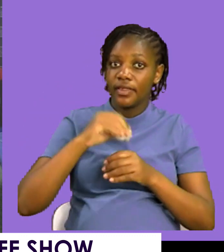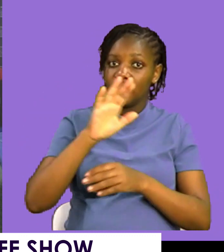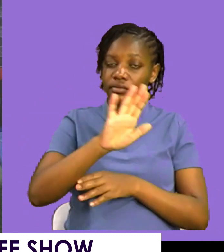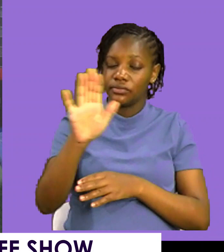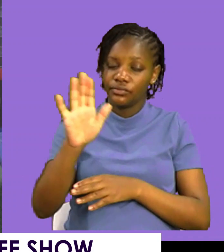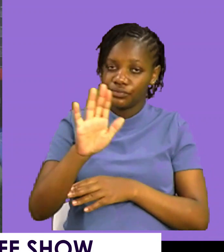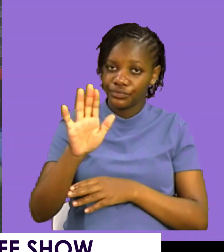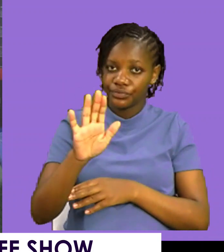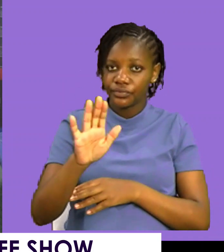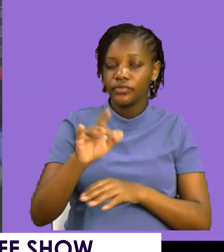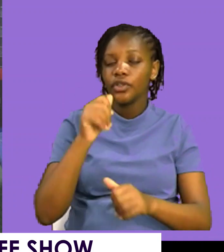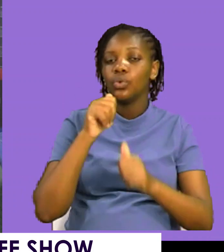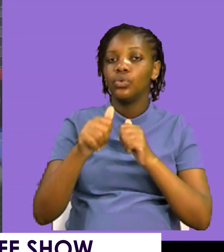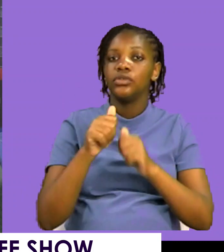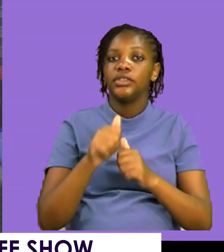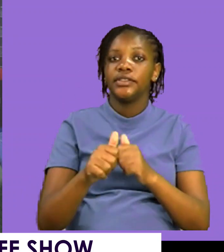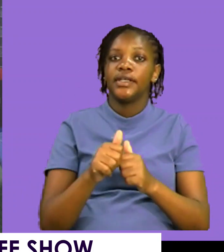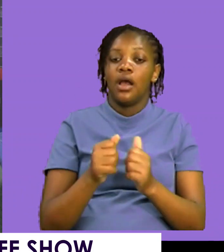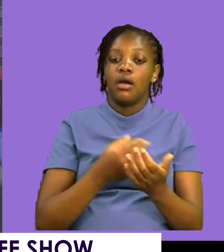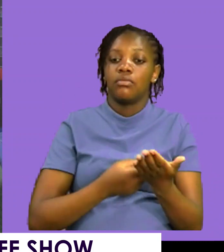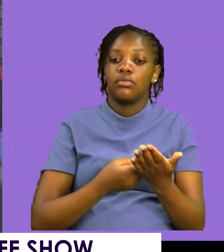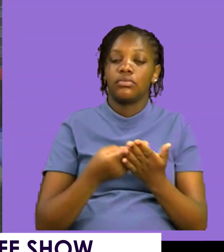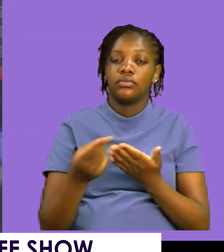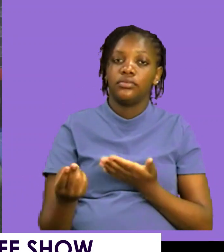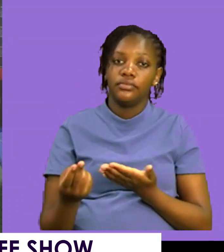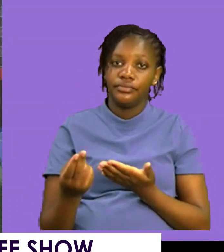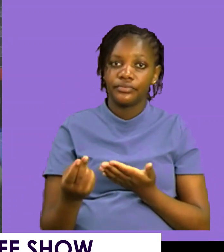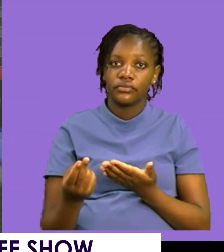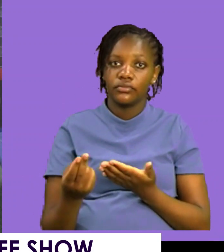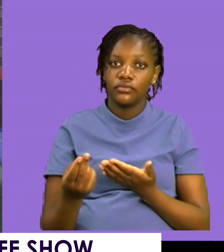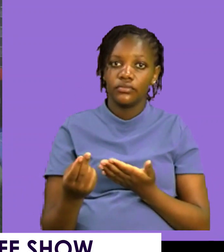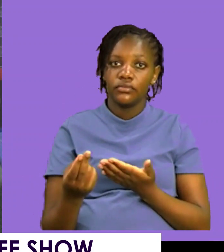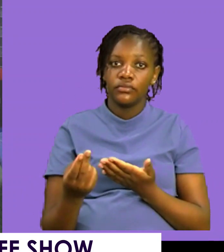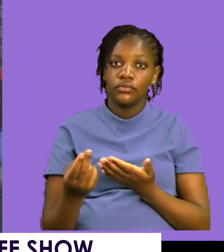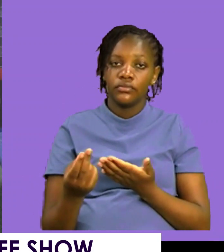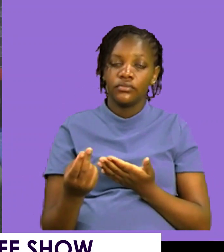divine, that are sacred, that are,